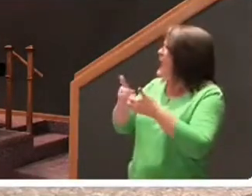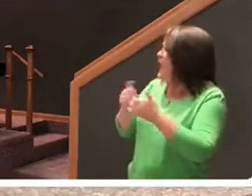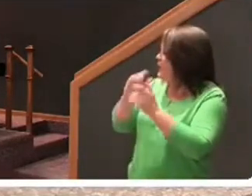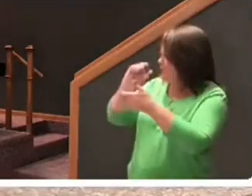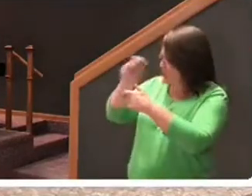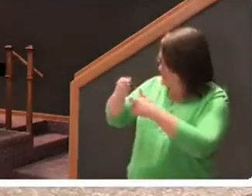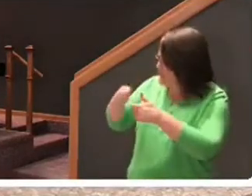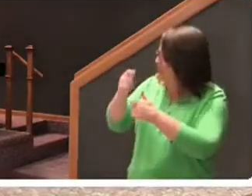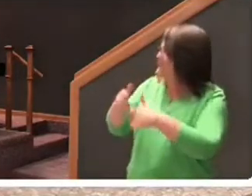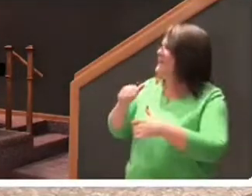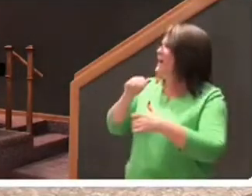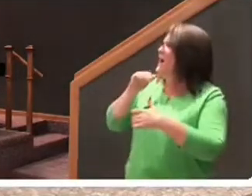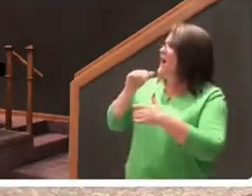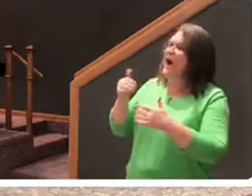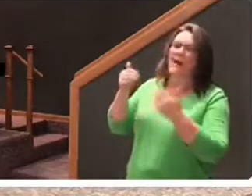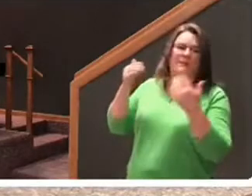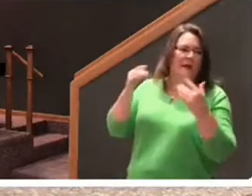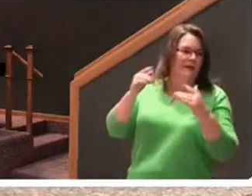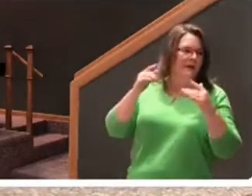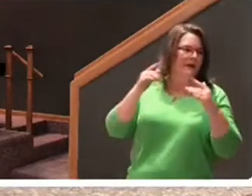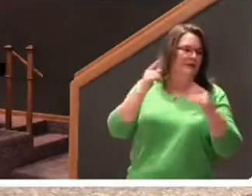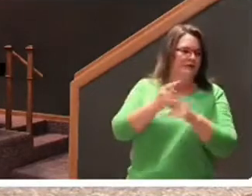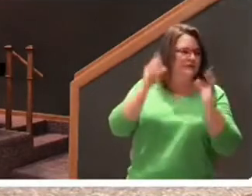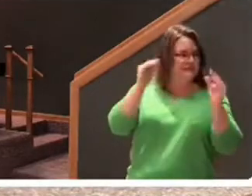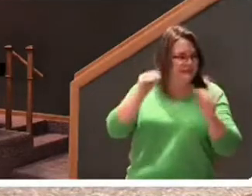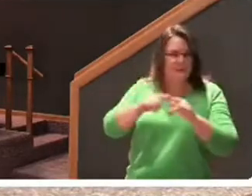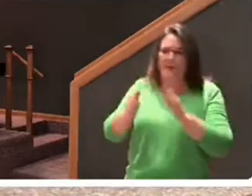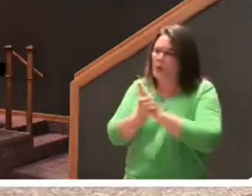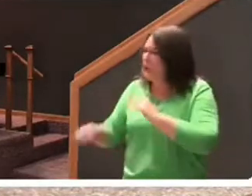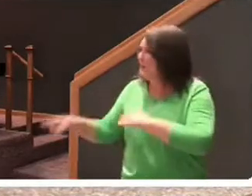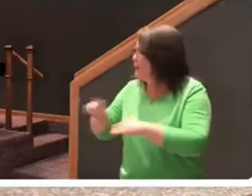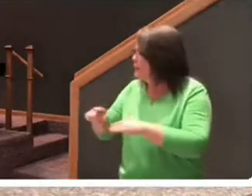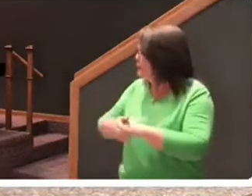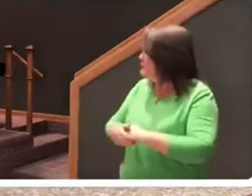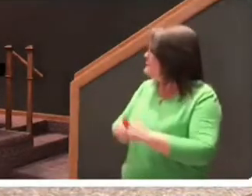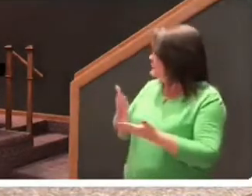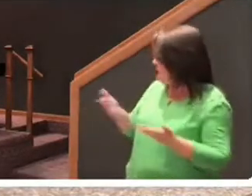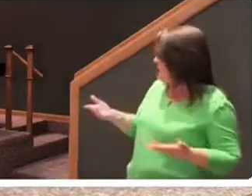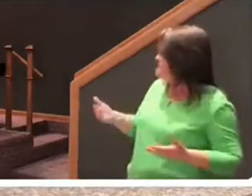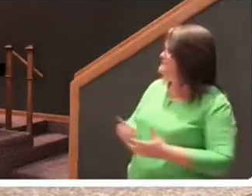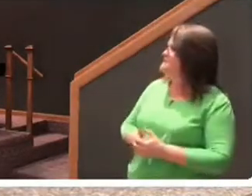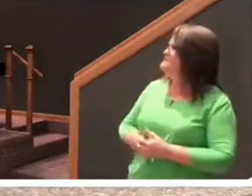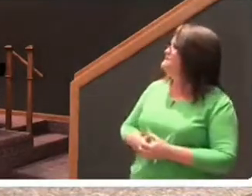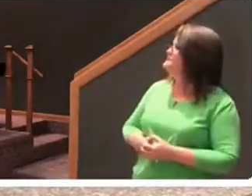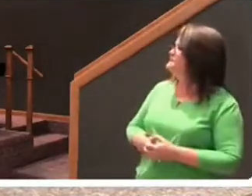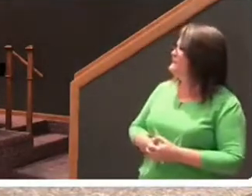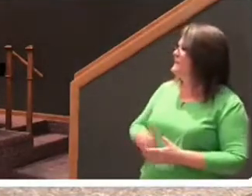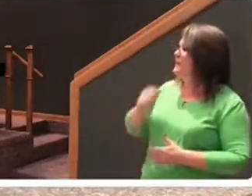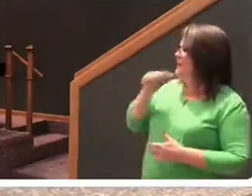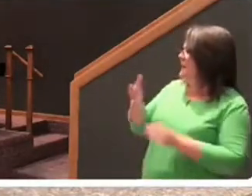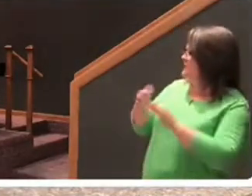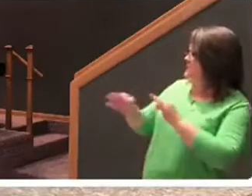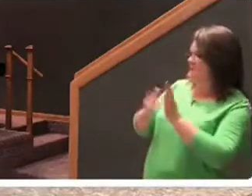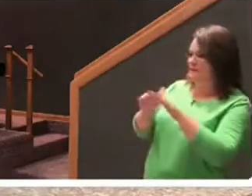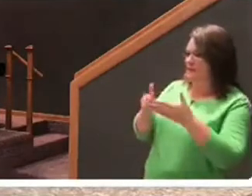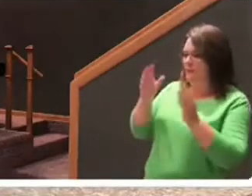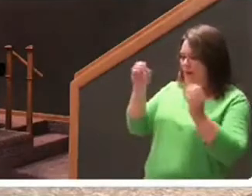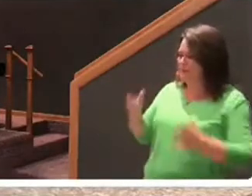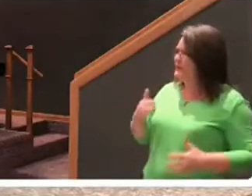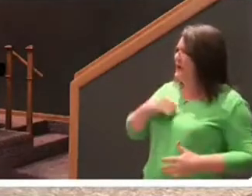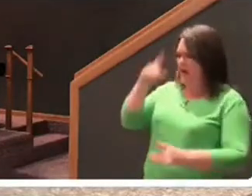My job is not just to teach, but equip. So here's the thing. I'm not a simple Bible teacher,